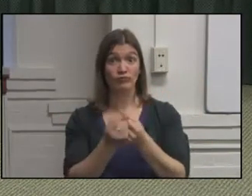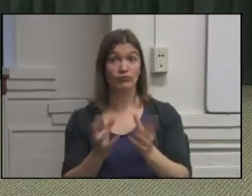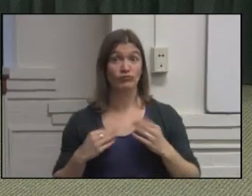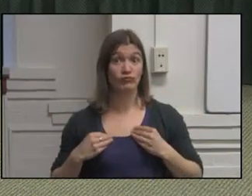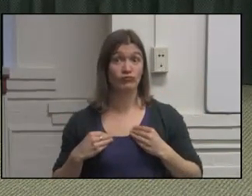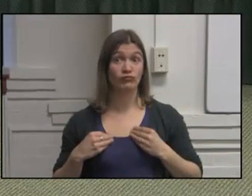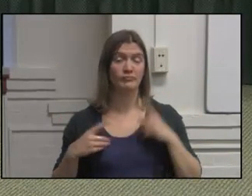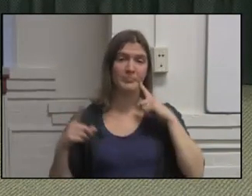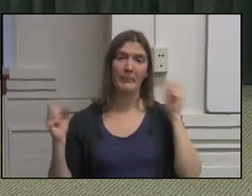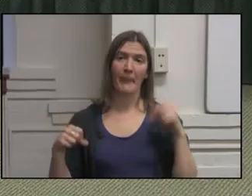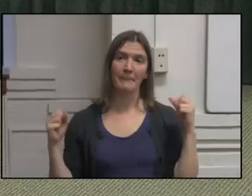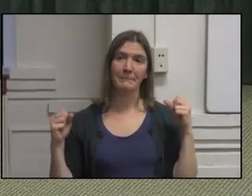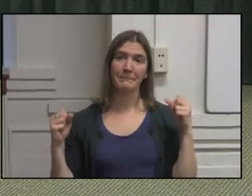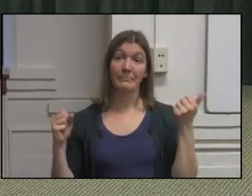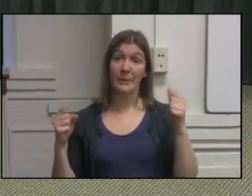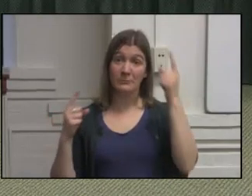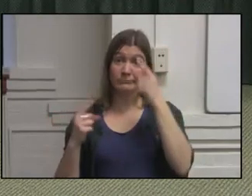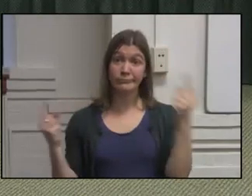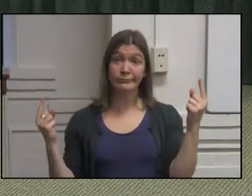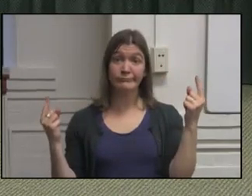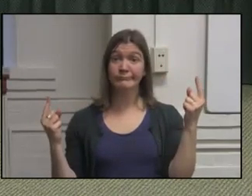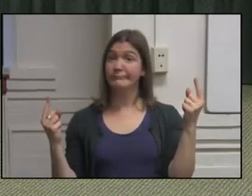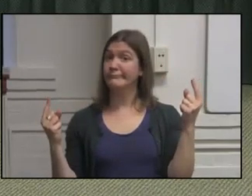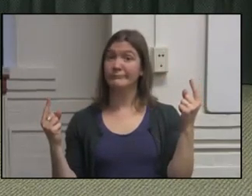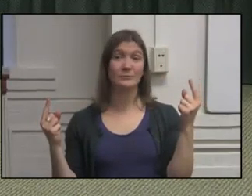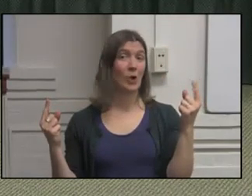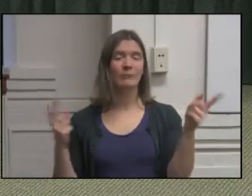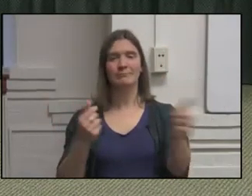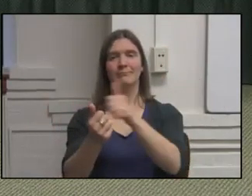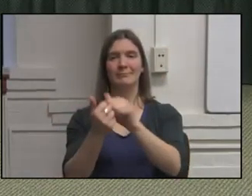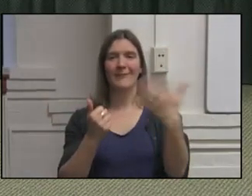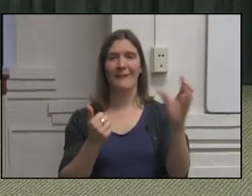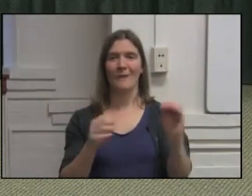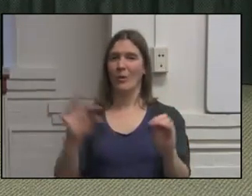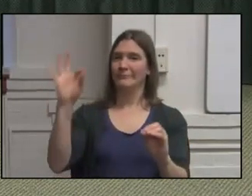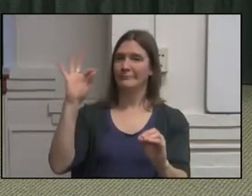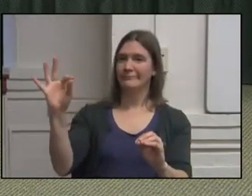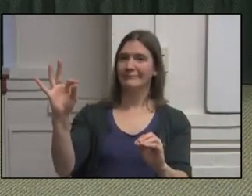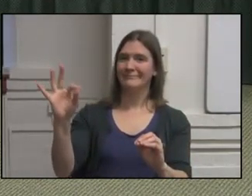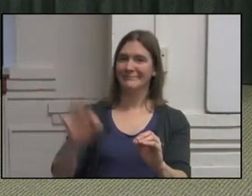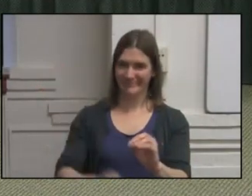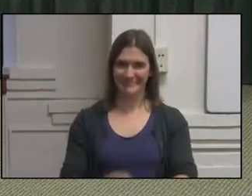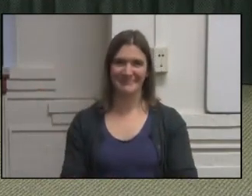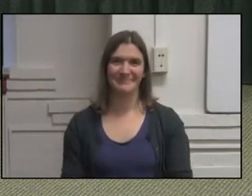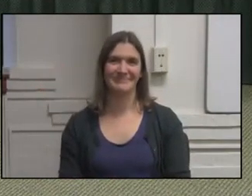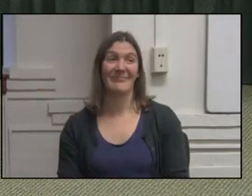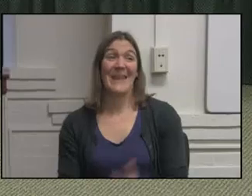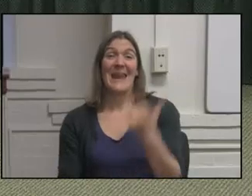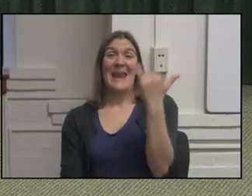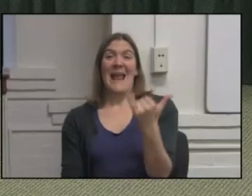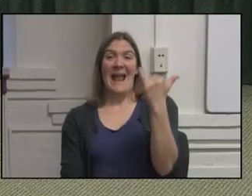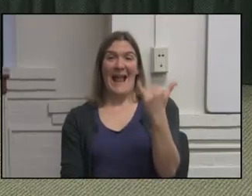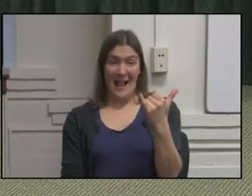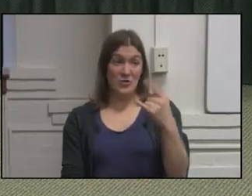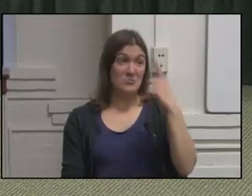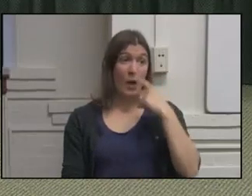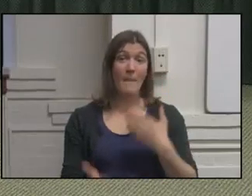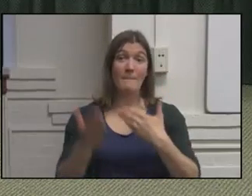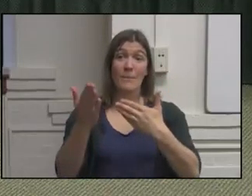favor? Aye. Aye. Any opposed? Motion carries 5-0. I would at this time take